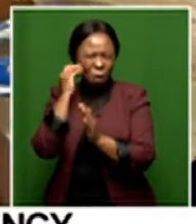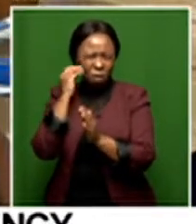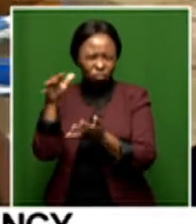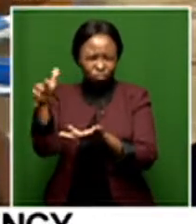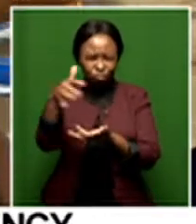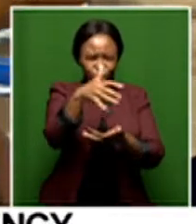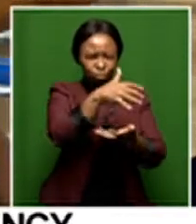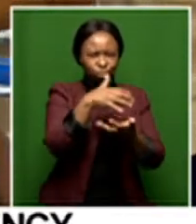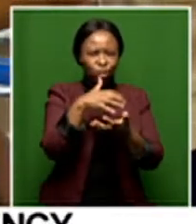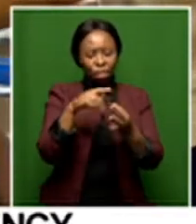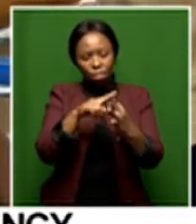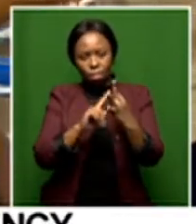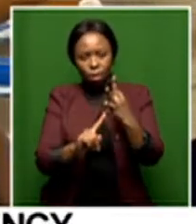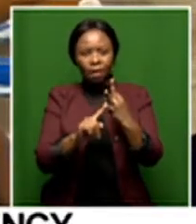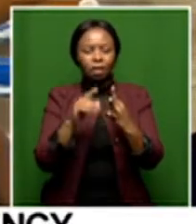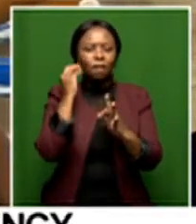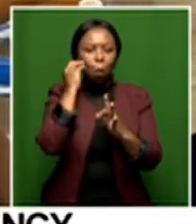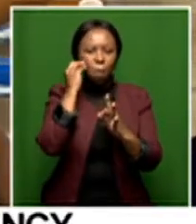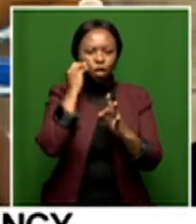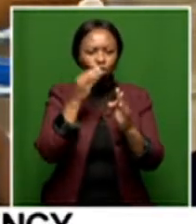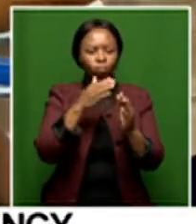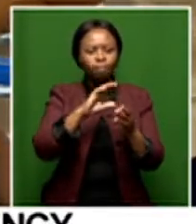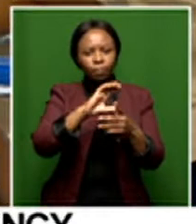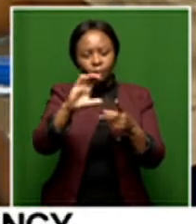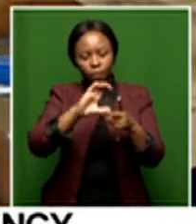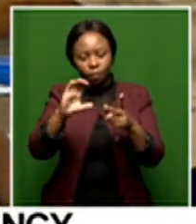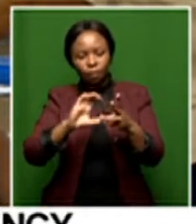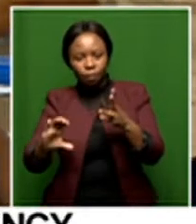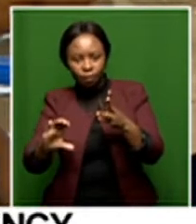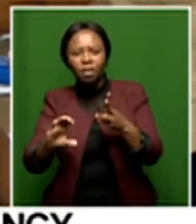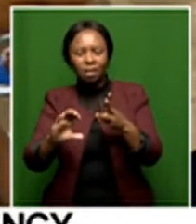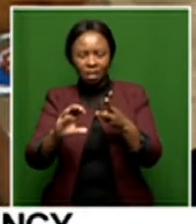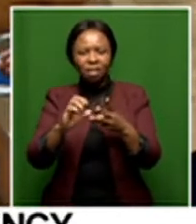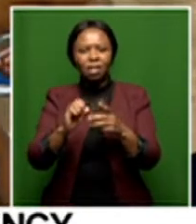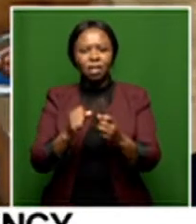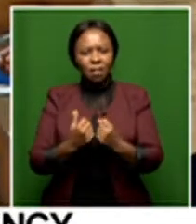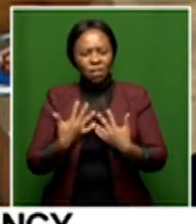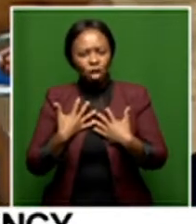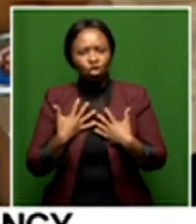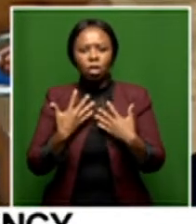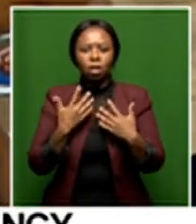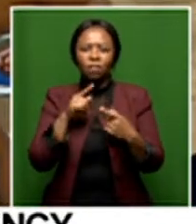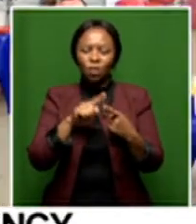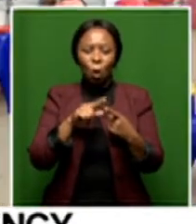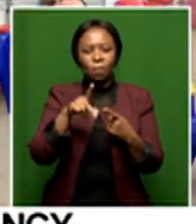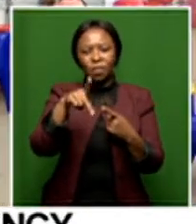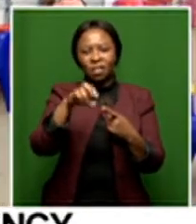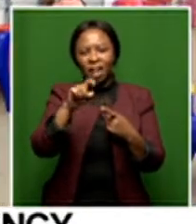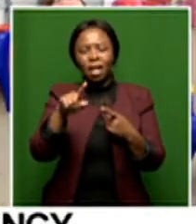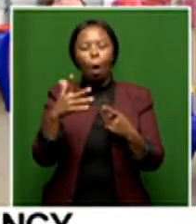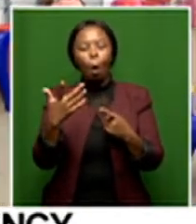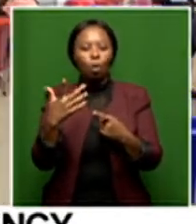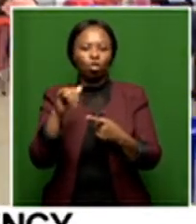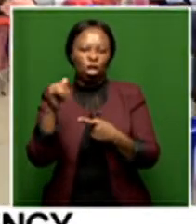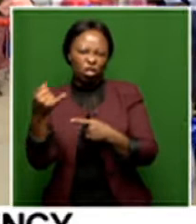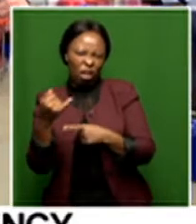data together, and we'll be able to see if there are breakthrough infections either with the Pfizer or with the J&J vaccine.